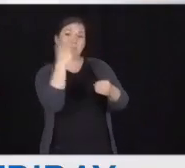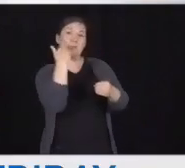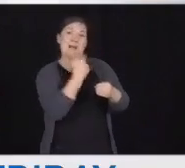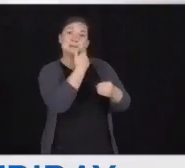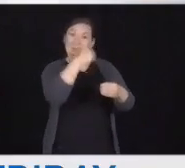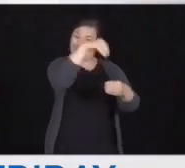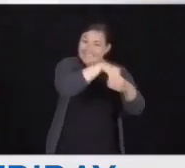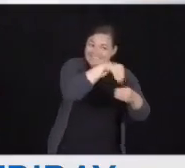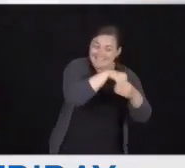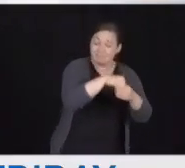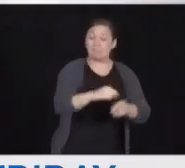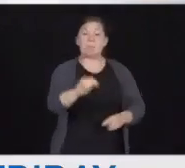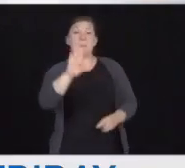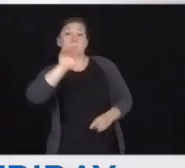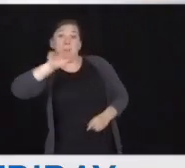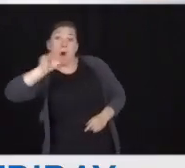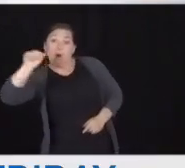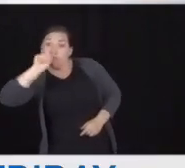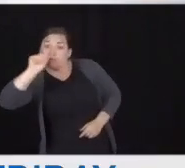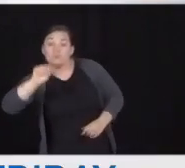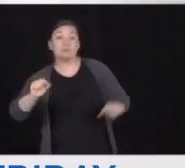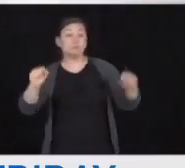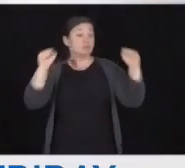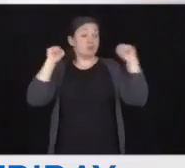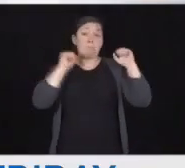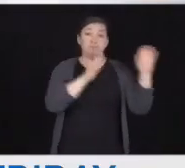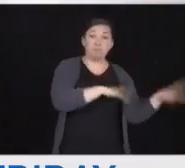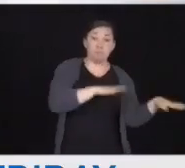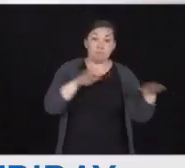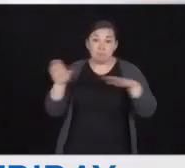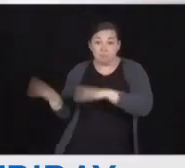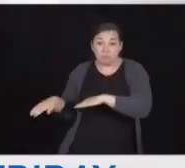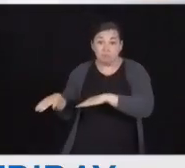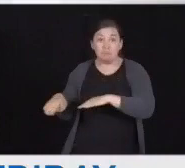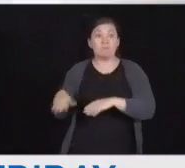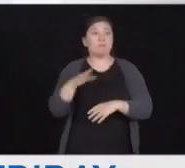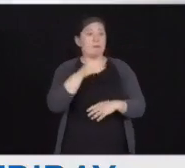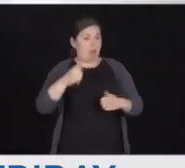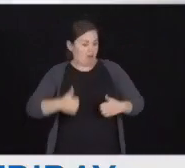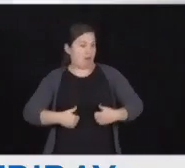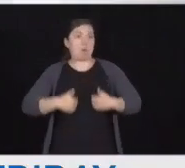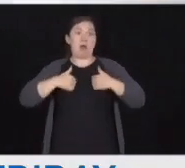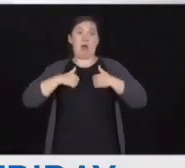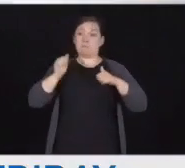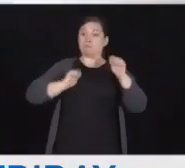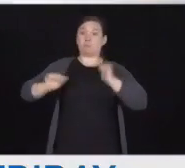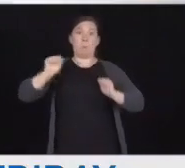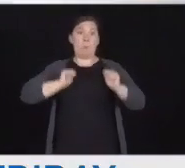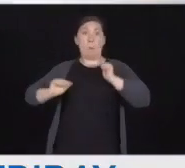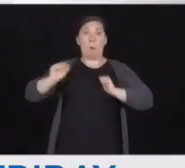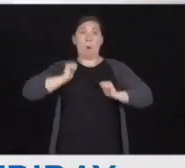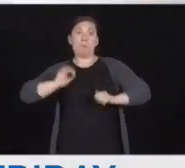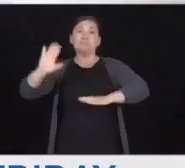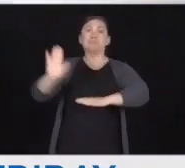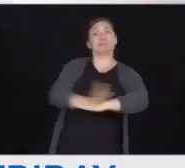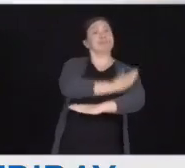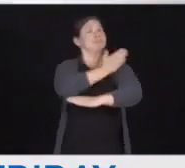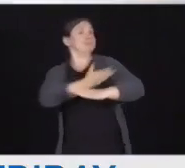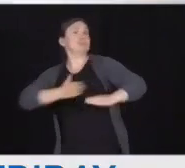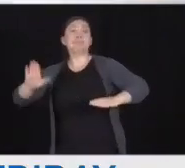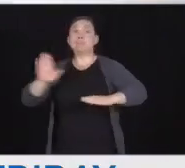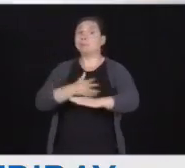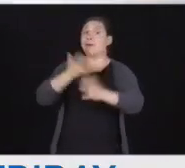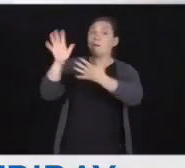places reopen safely. And a key part of getting people back to work is making sure parents, workers, have